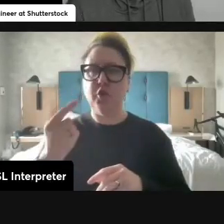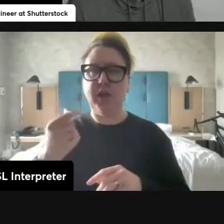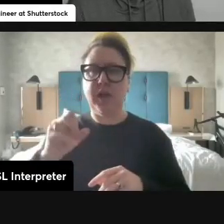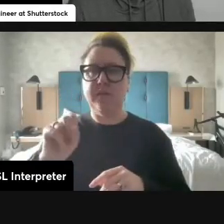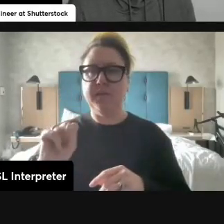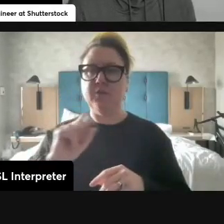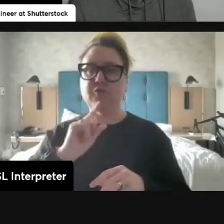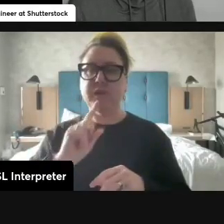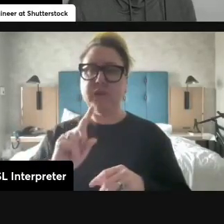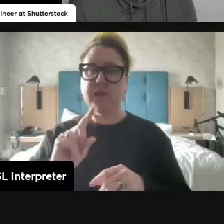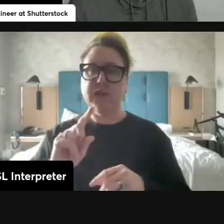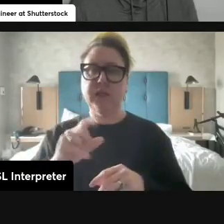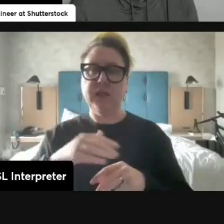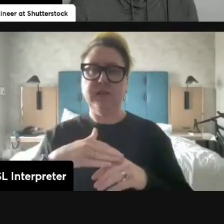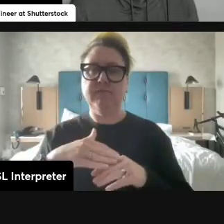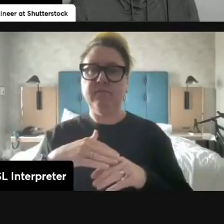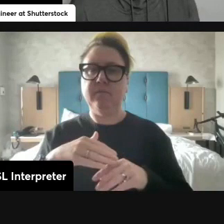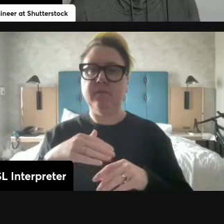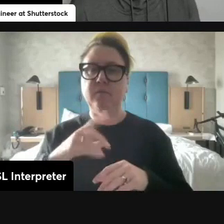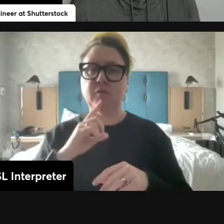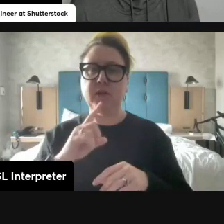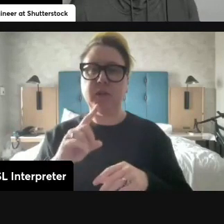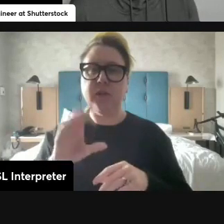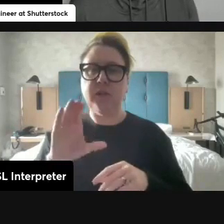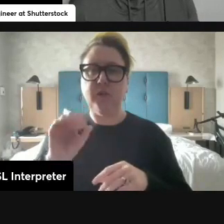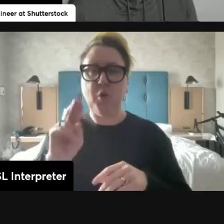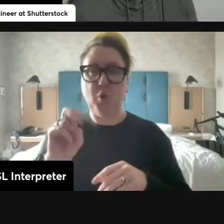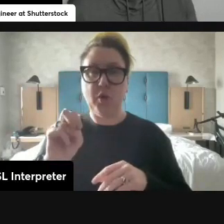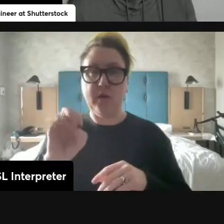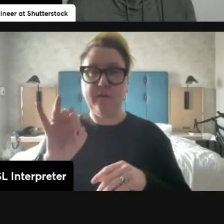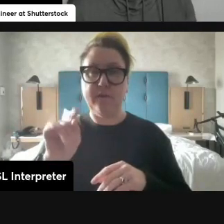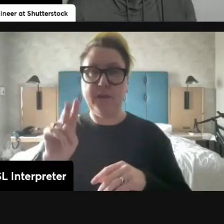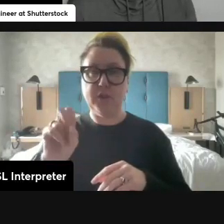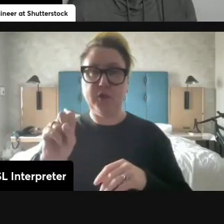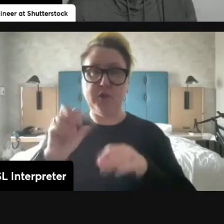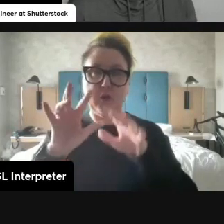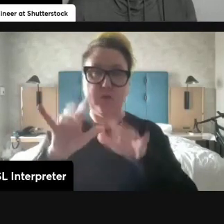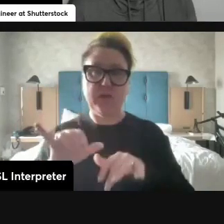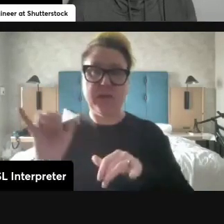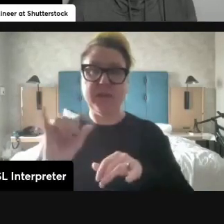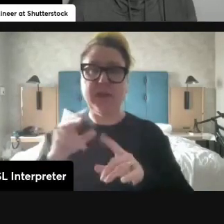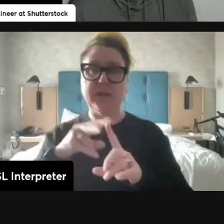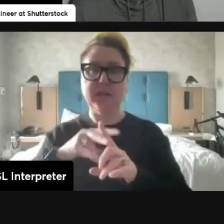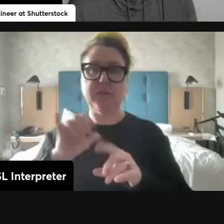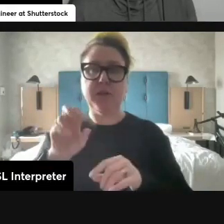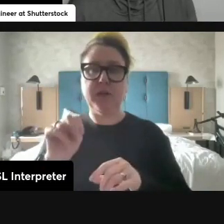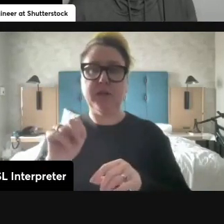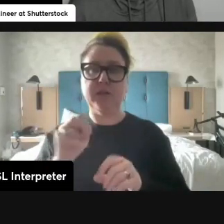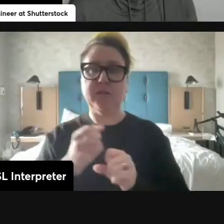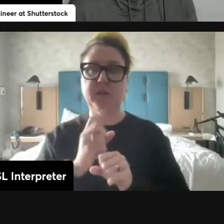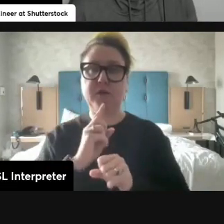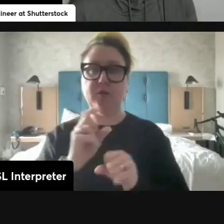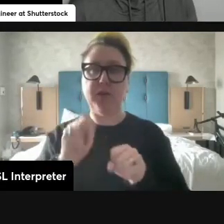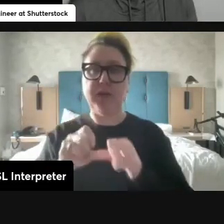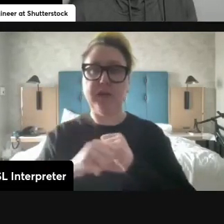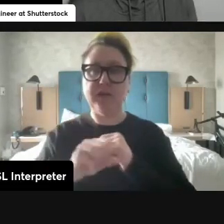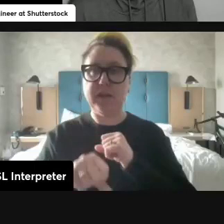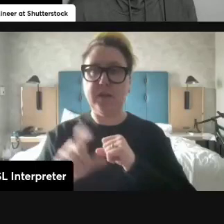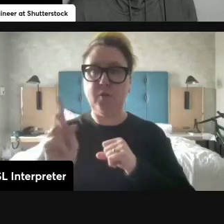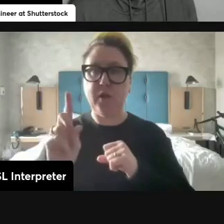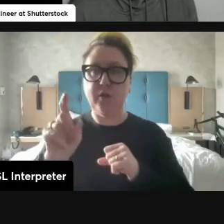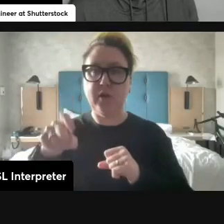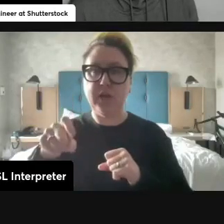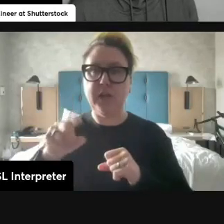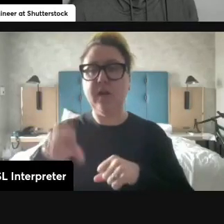Backstage being very even a lot of the core features are written as plugins, ensure that you can extend it where you need to.